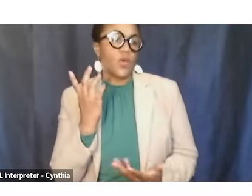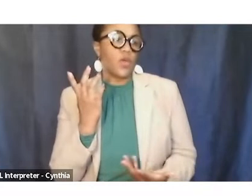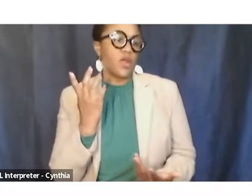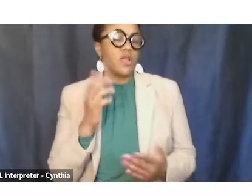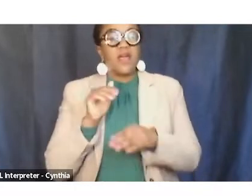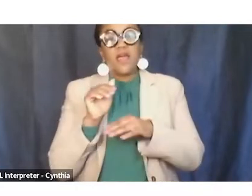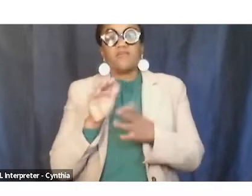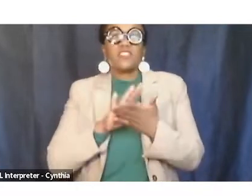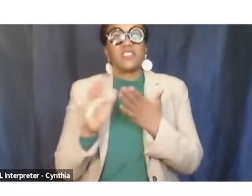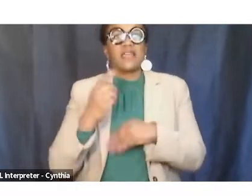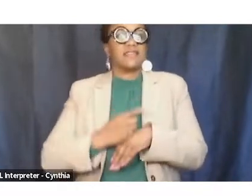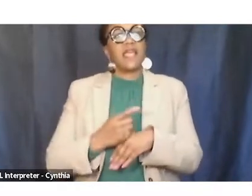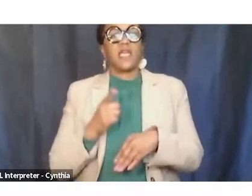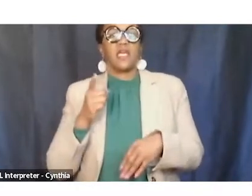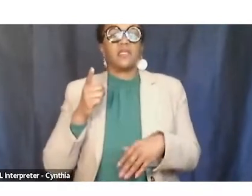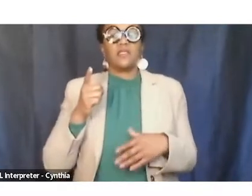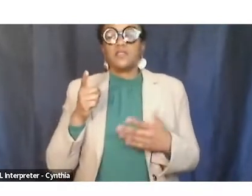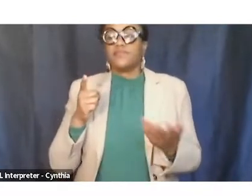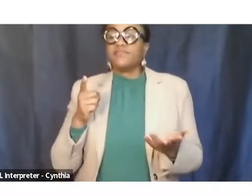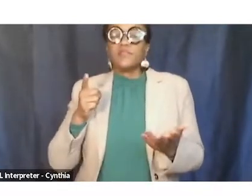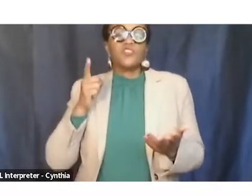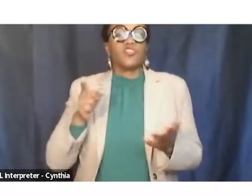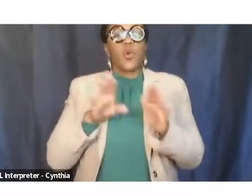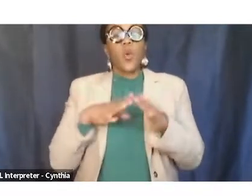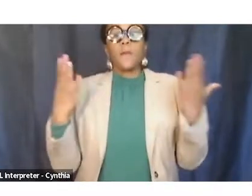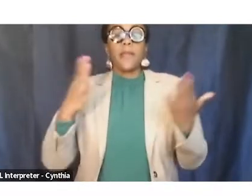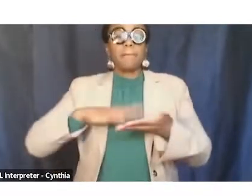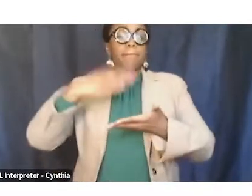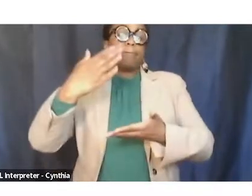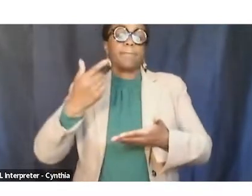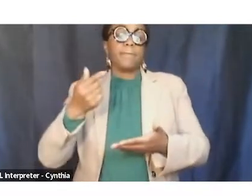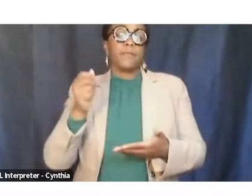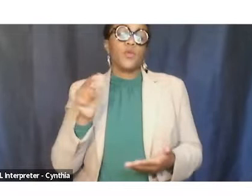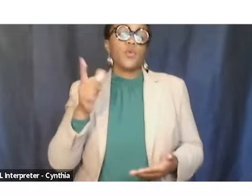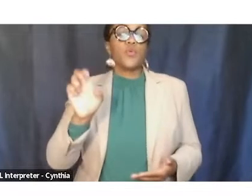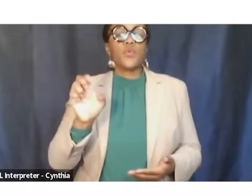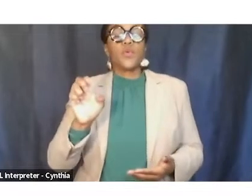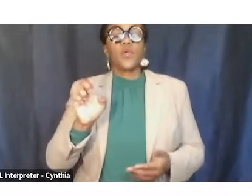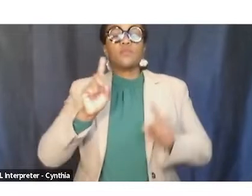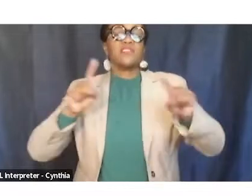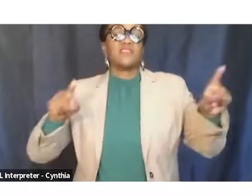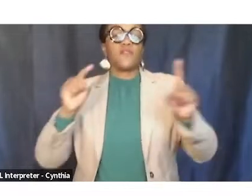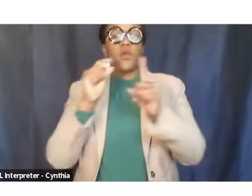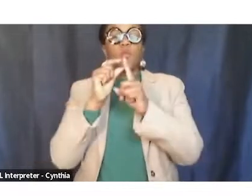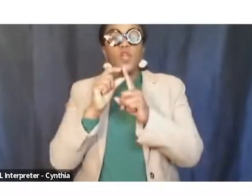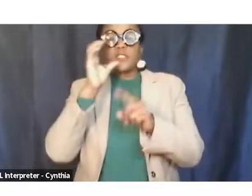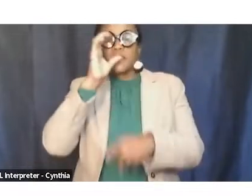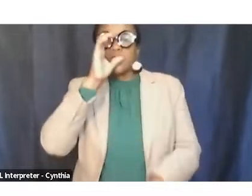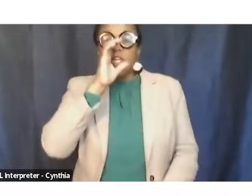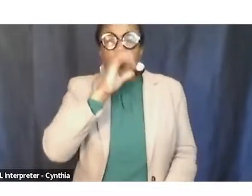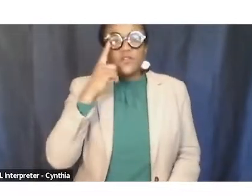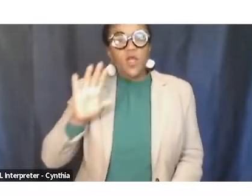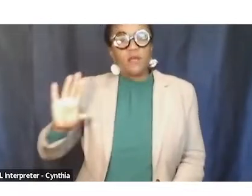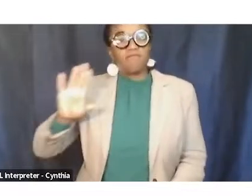nice day where she is. And so she opened up her Google to enter in different search terms that would perhaps reflect